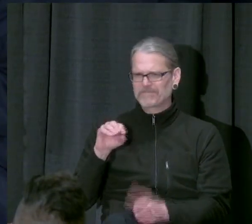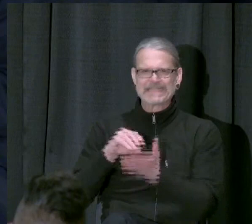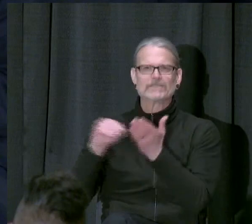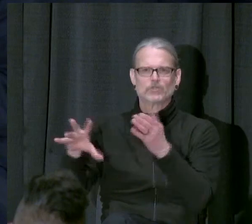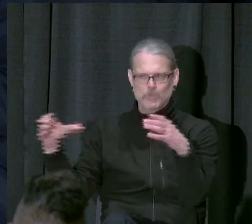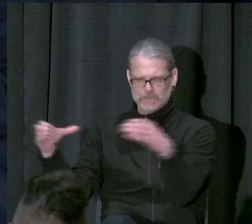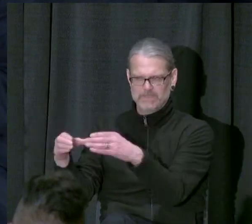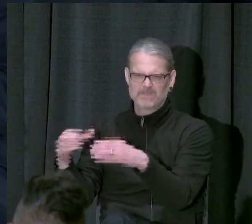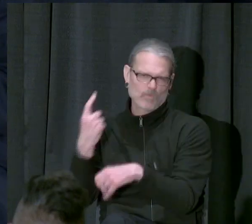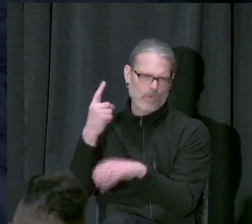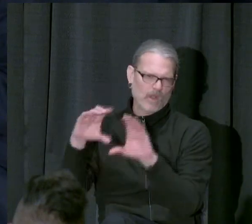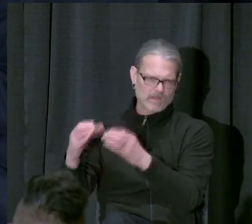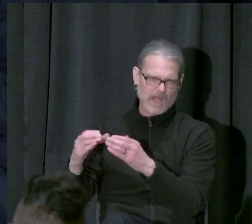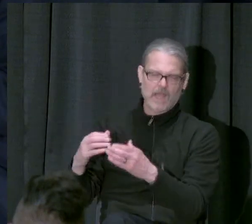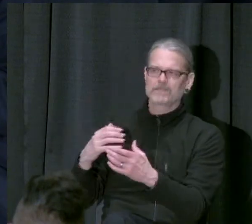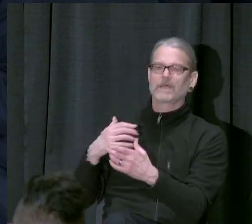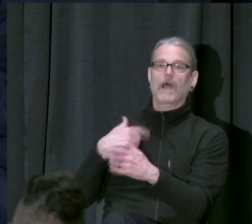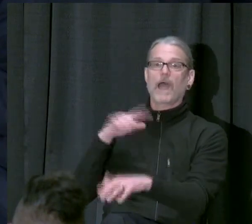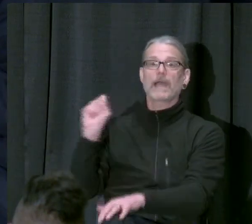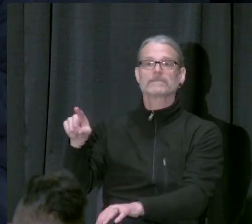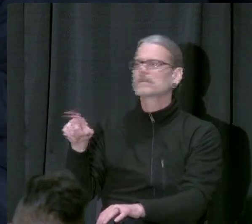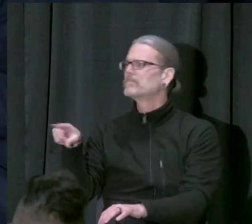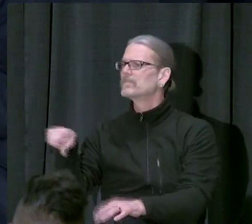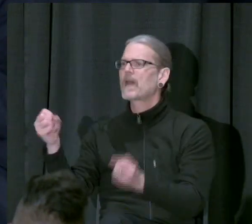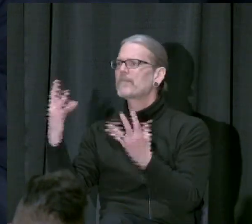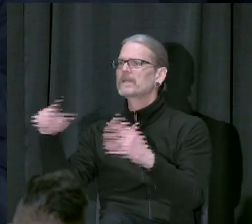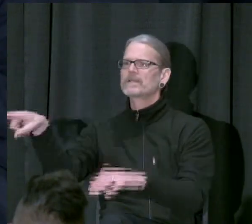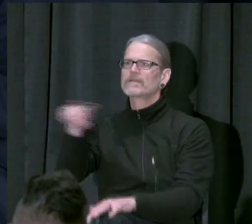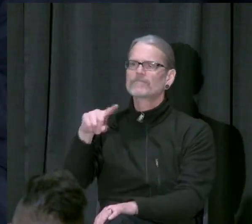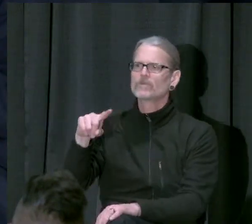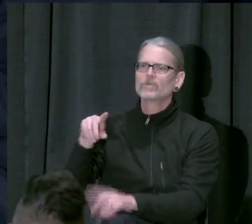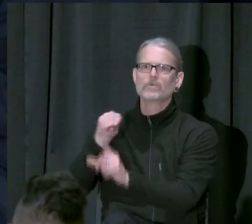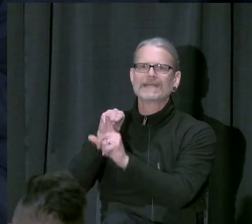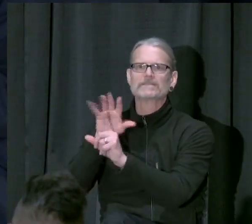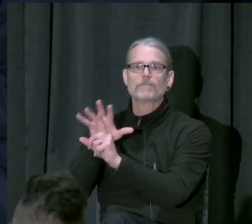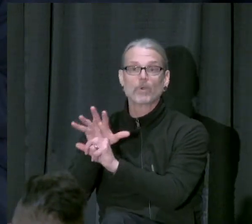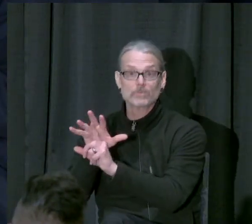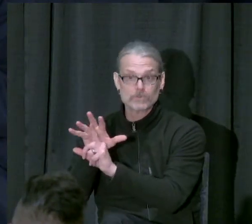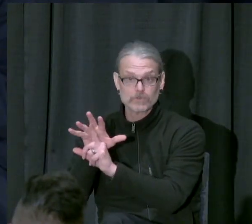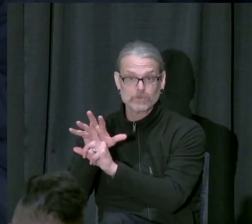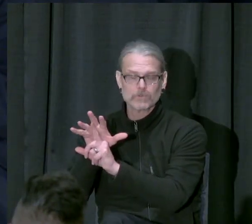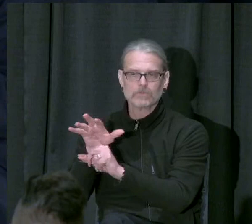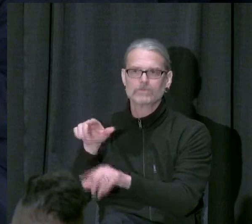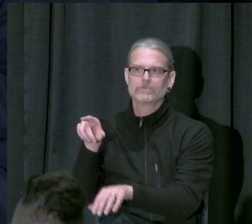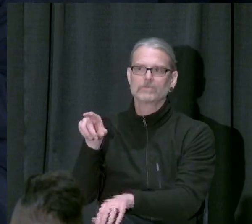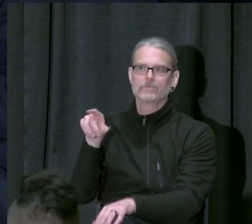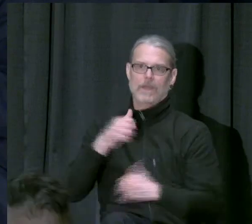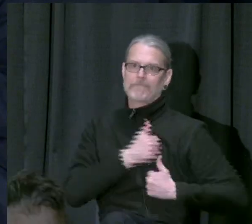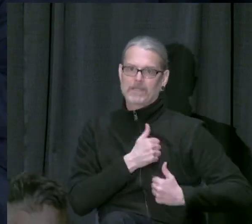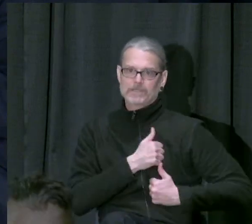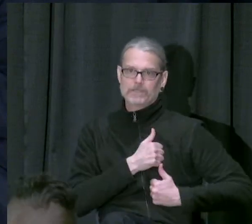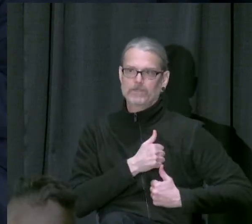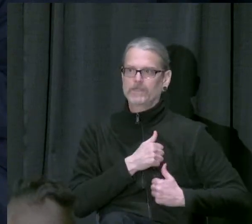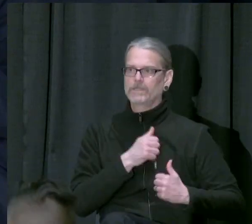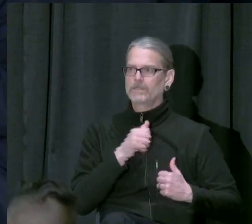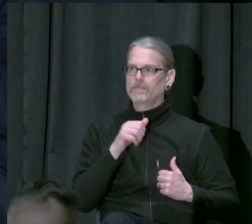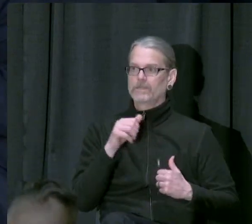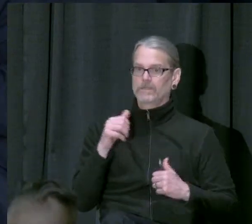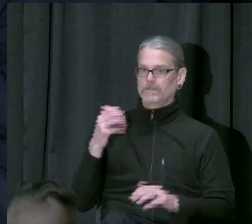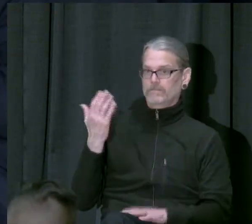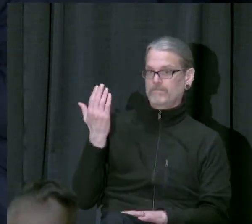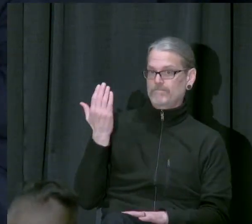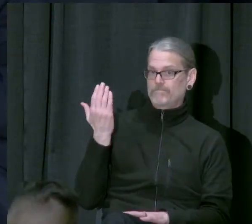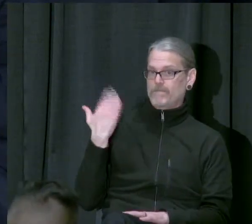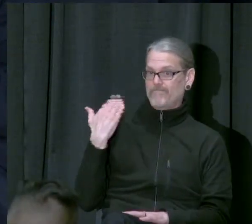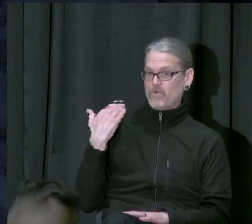the classroom, and I asked them, how many of you have had any exposure to the military or veterans prior